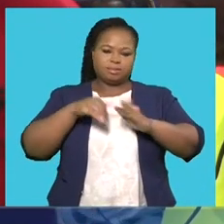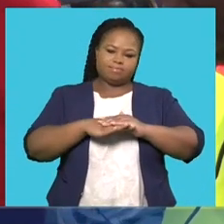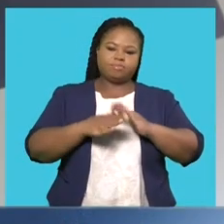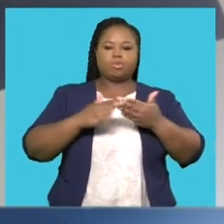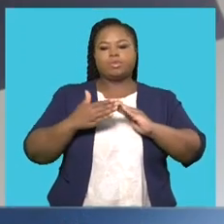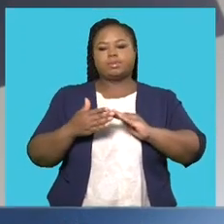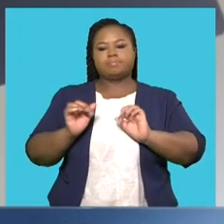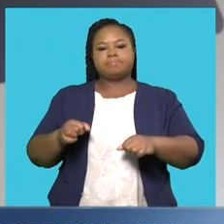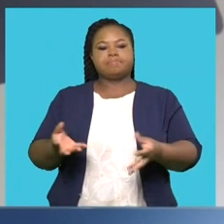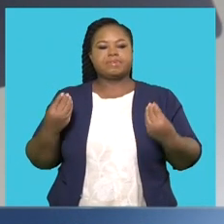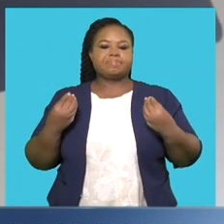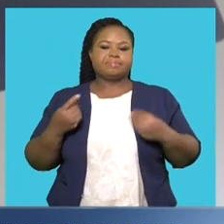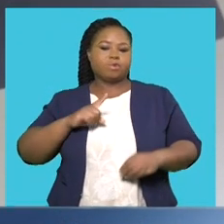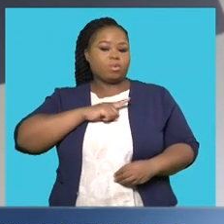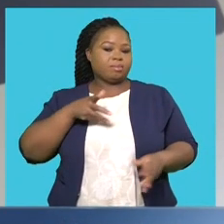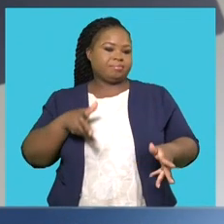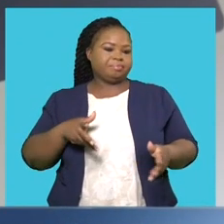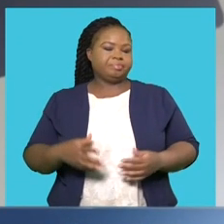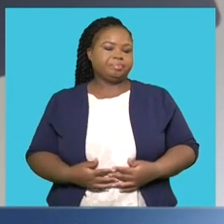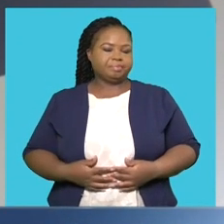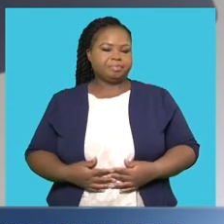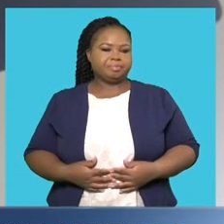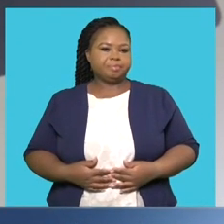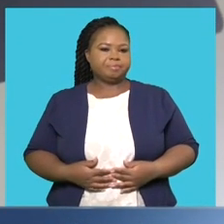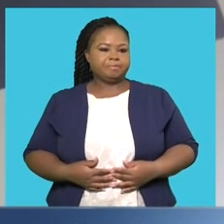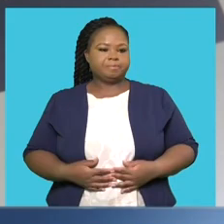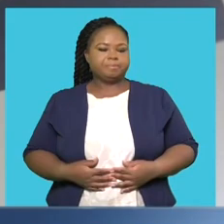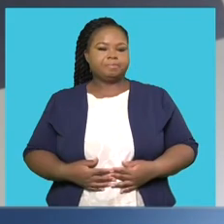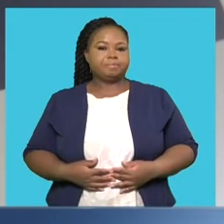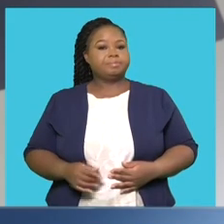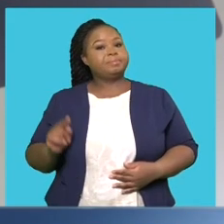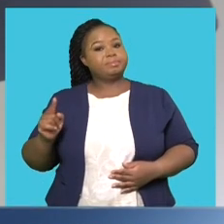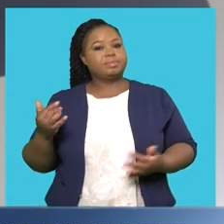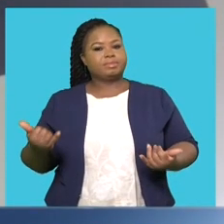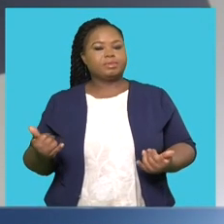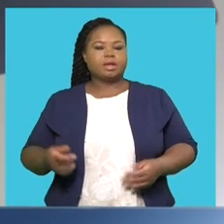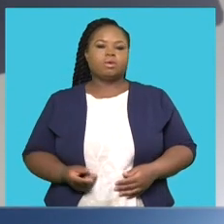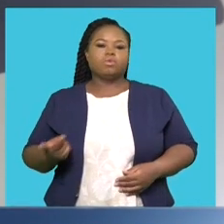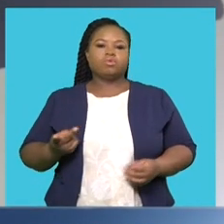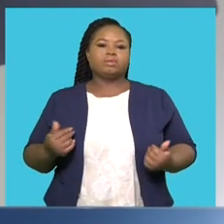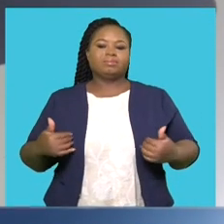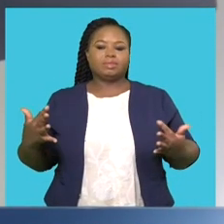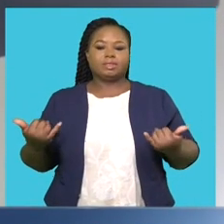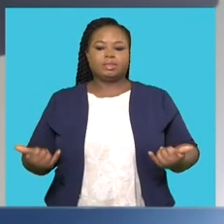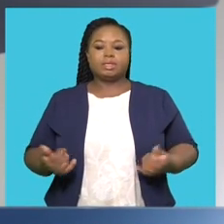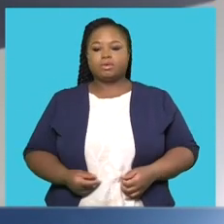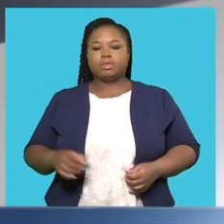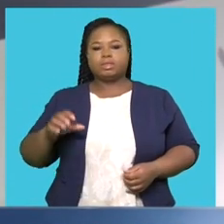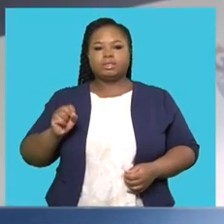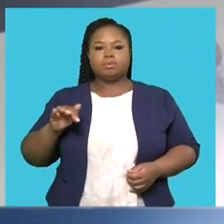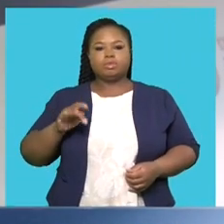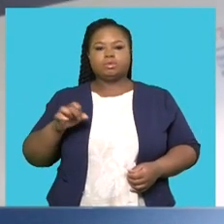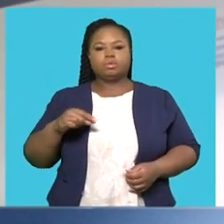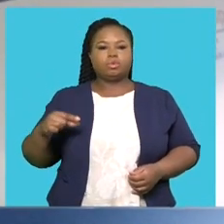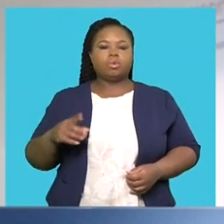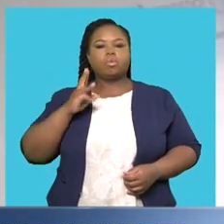own backyard. So that's why we are here. We're launching it here. Eliphulo njengoba seleliqalile nje kwindawo yaseTshepisong